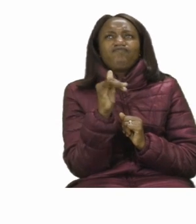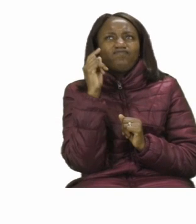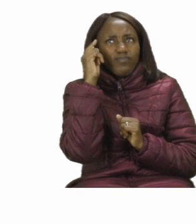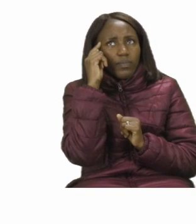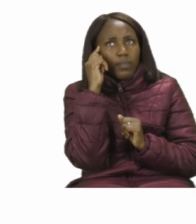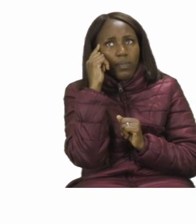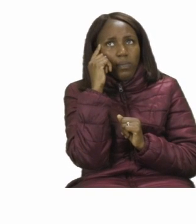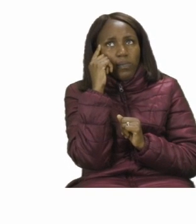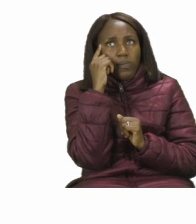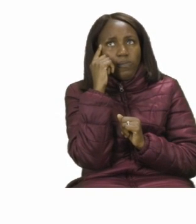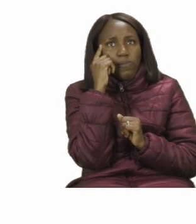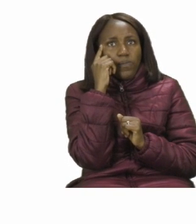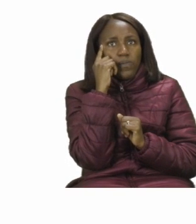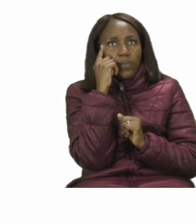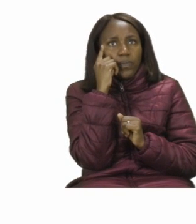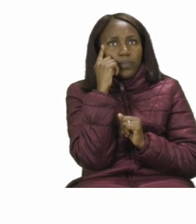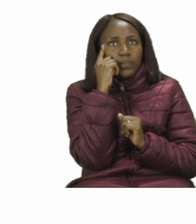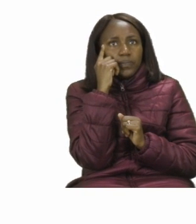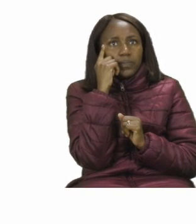this answer is?